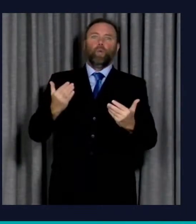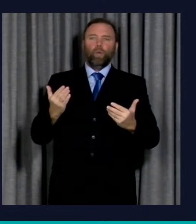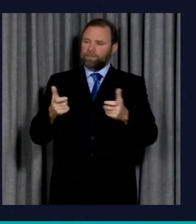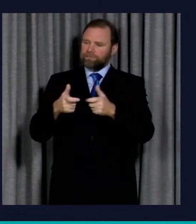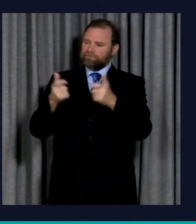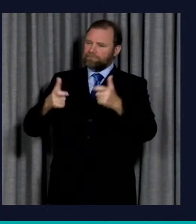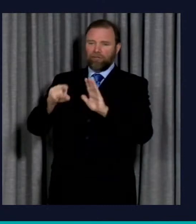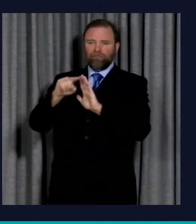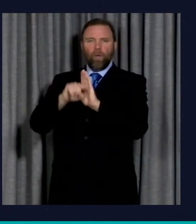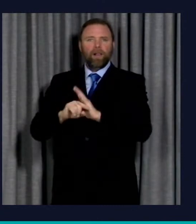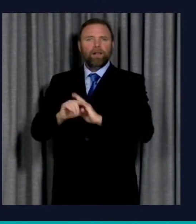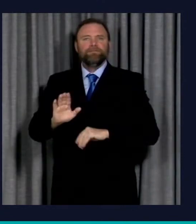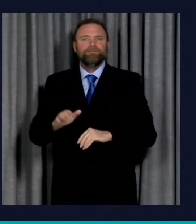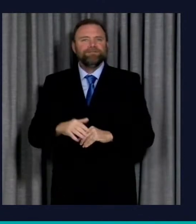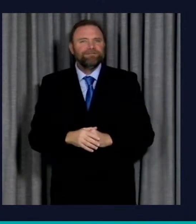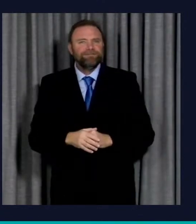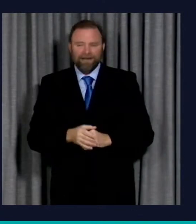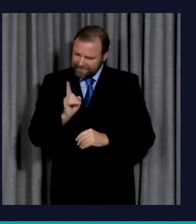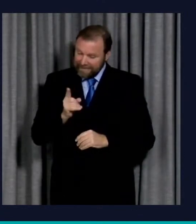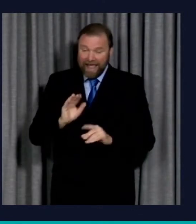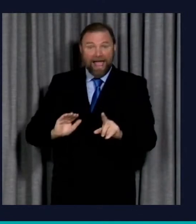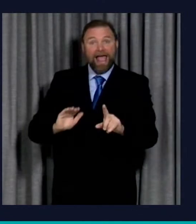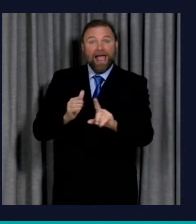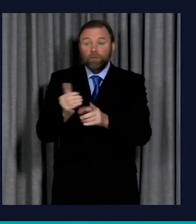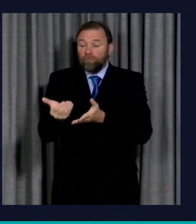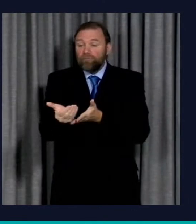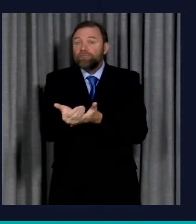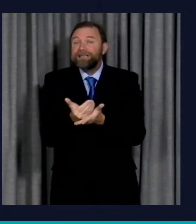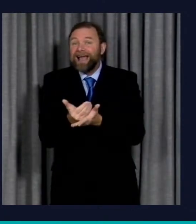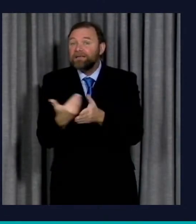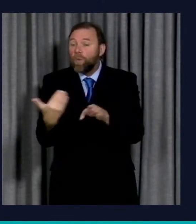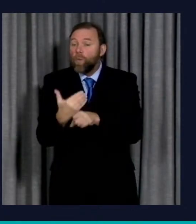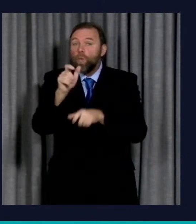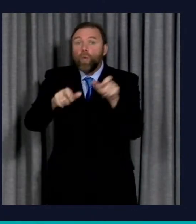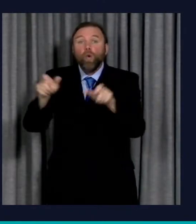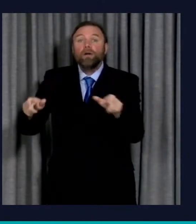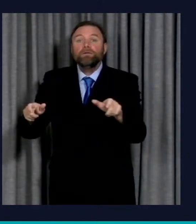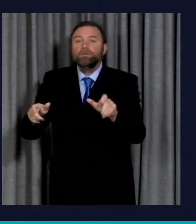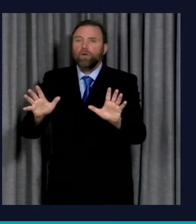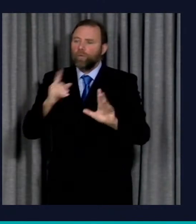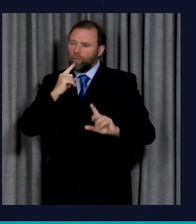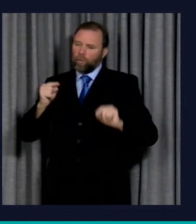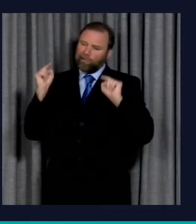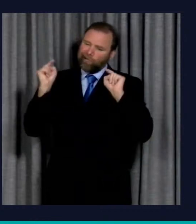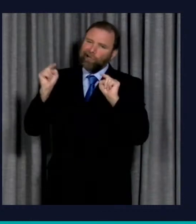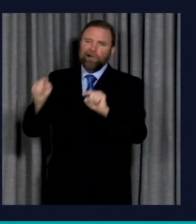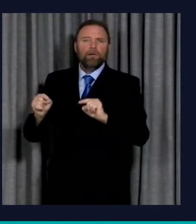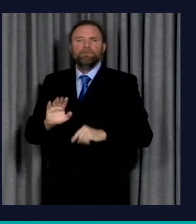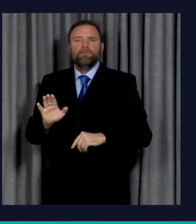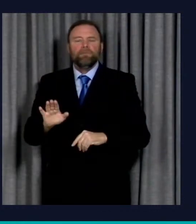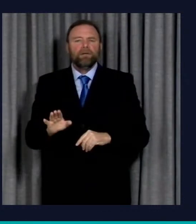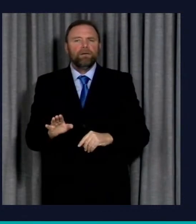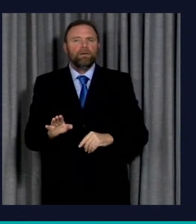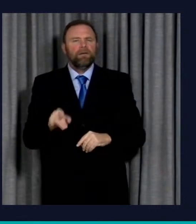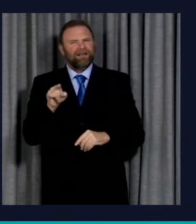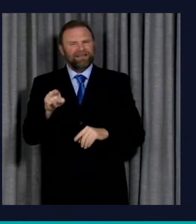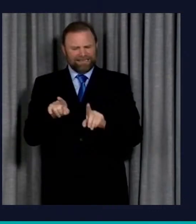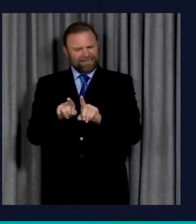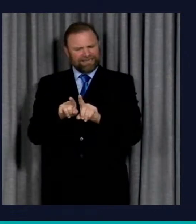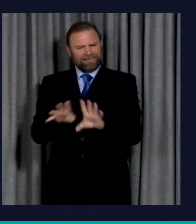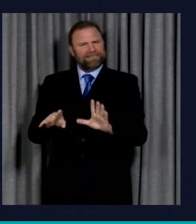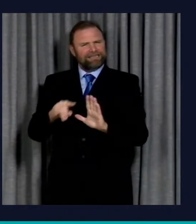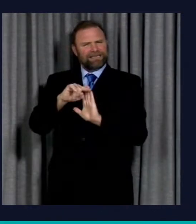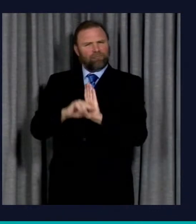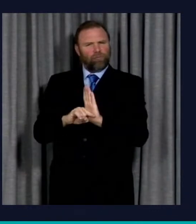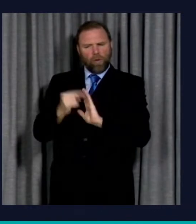rules. They are designed to protect workers, not to penalise them. When these same rules